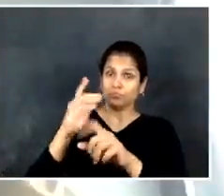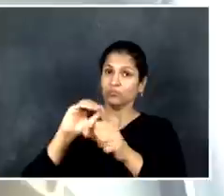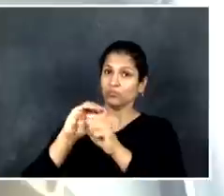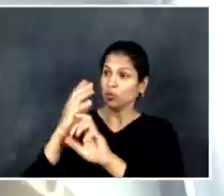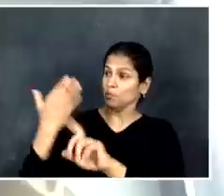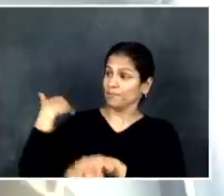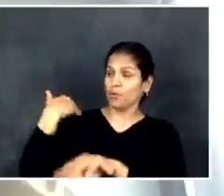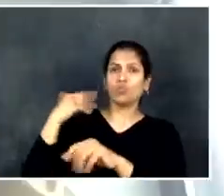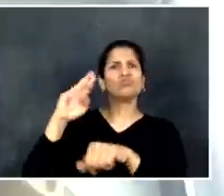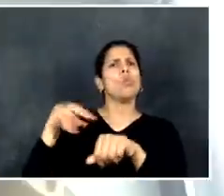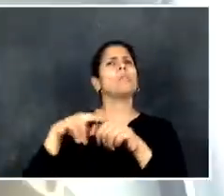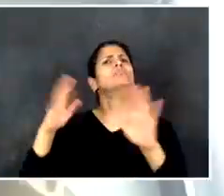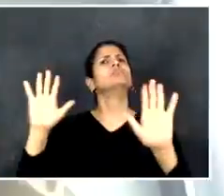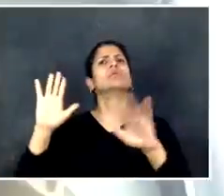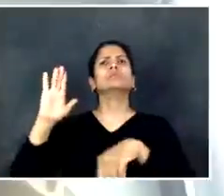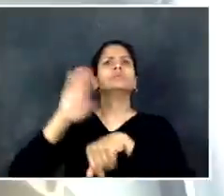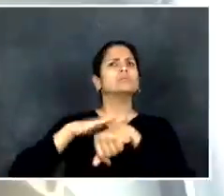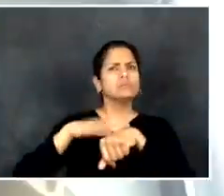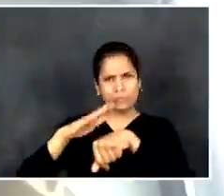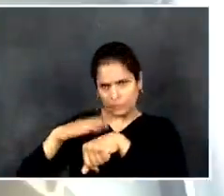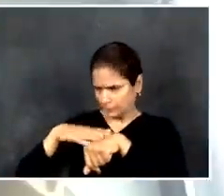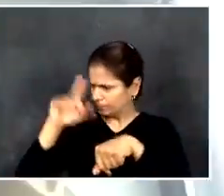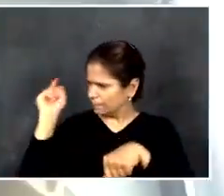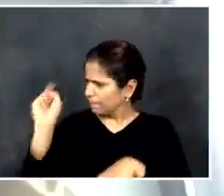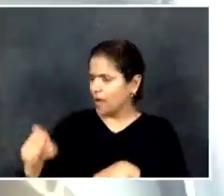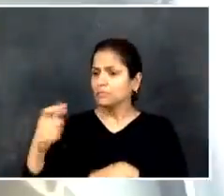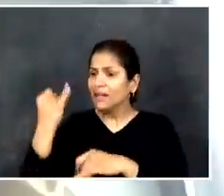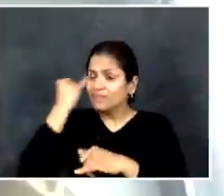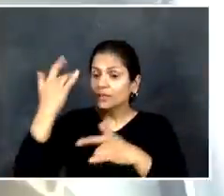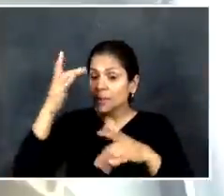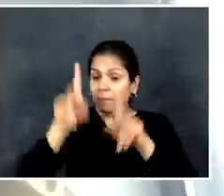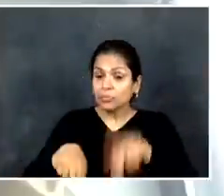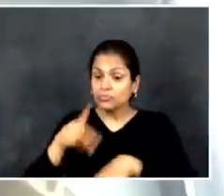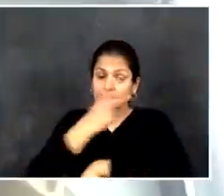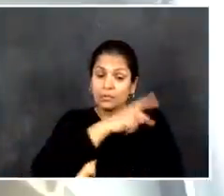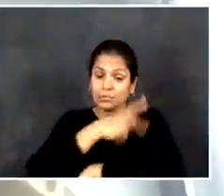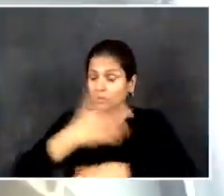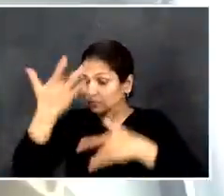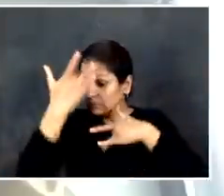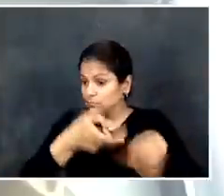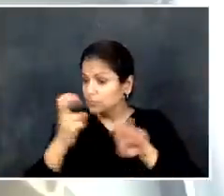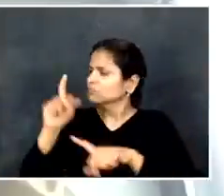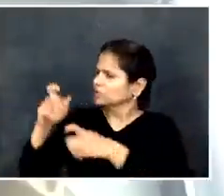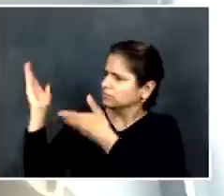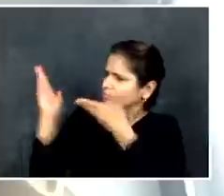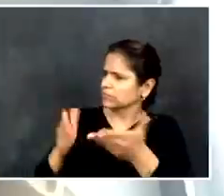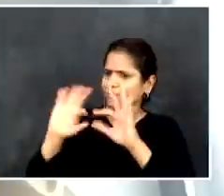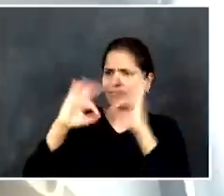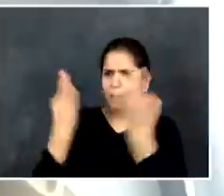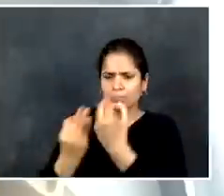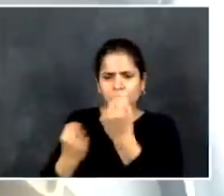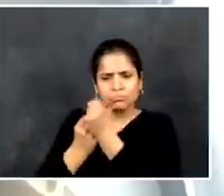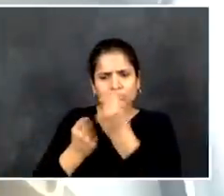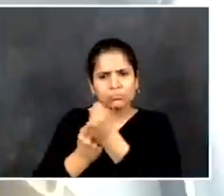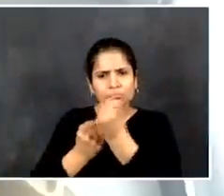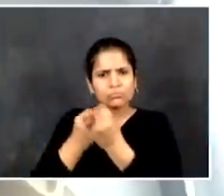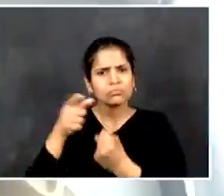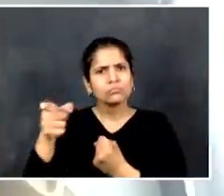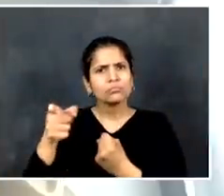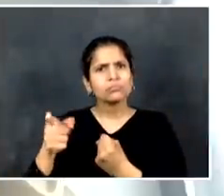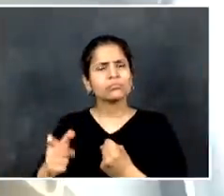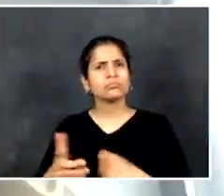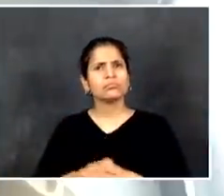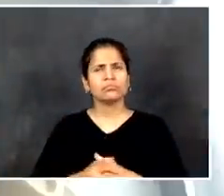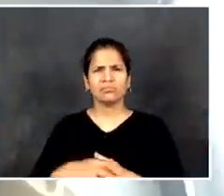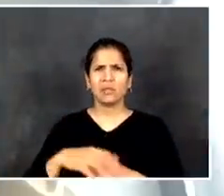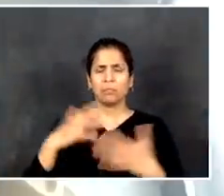someone to advocate for you, especially when you're sick. But these are such extraordinary times. The major reason